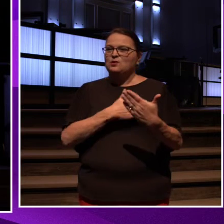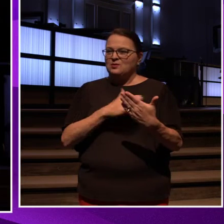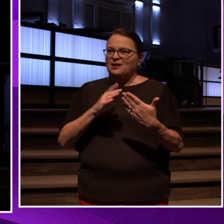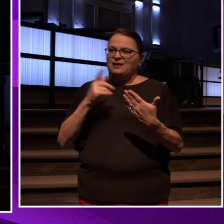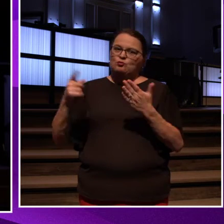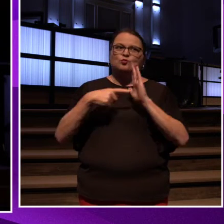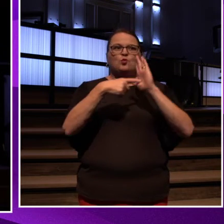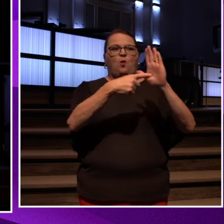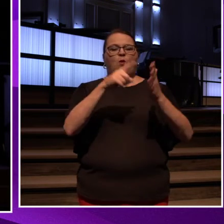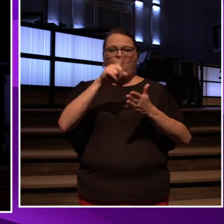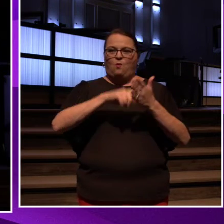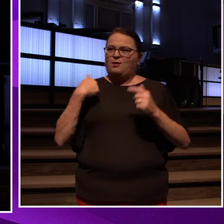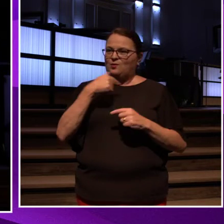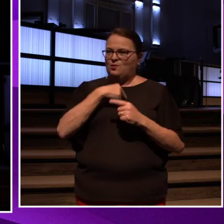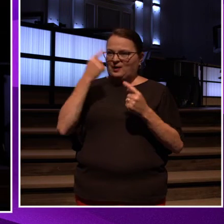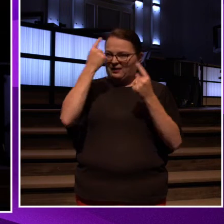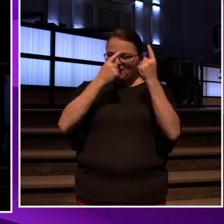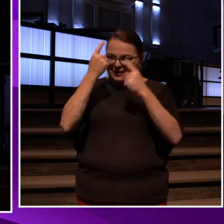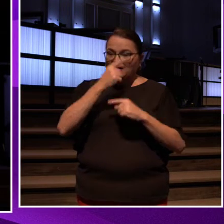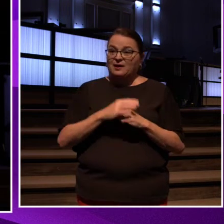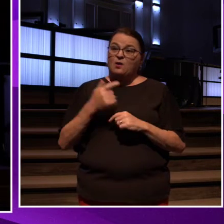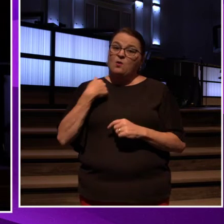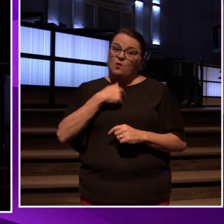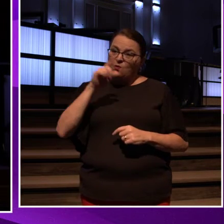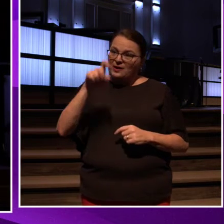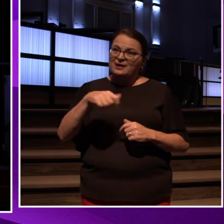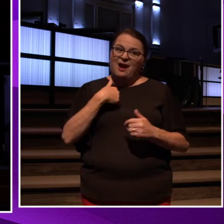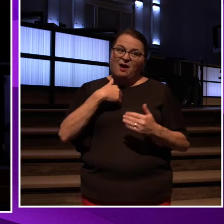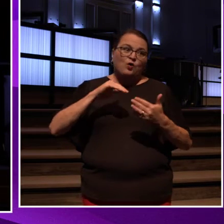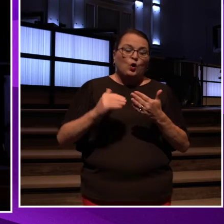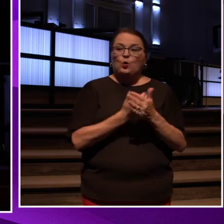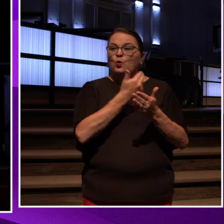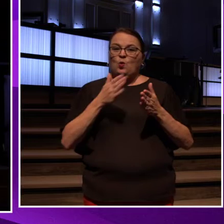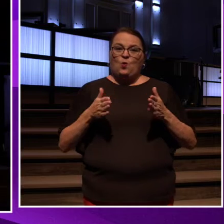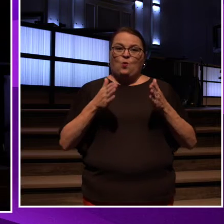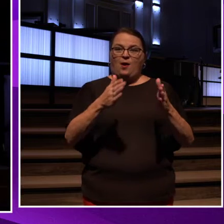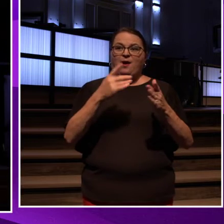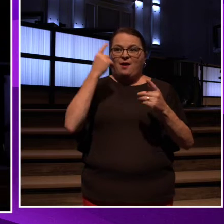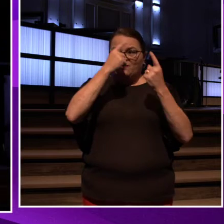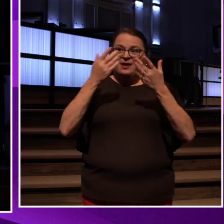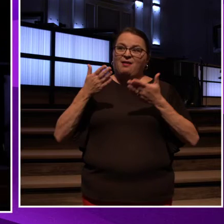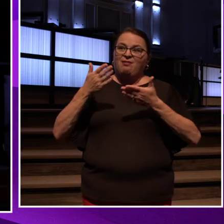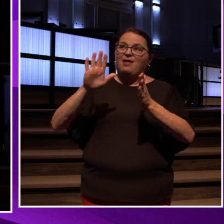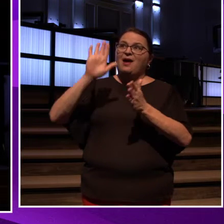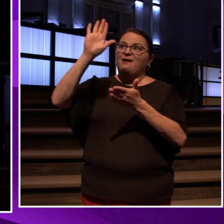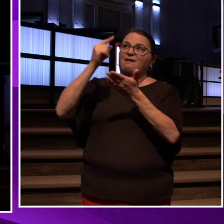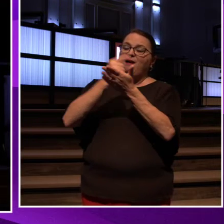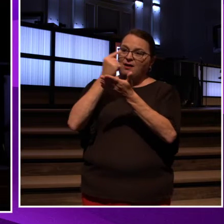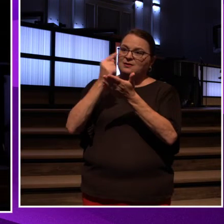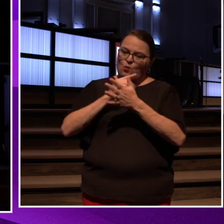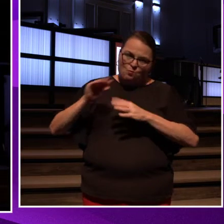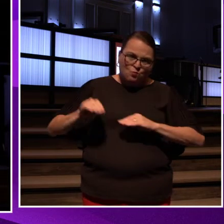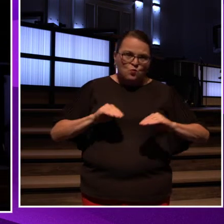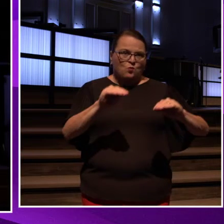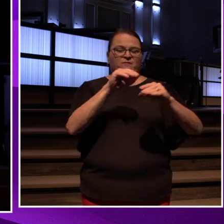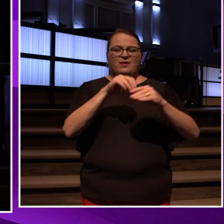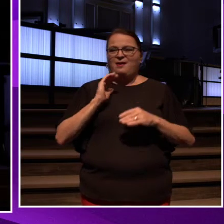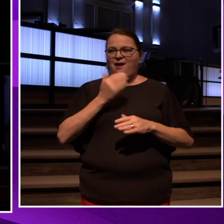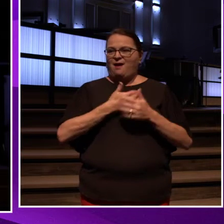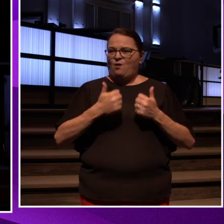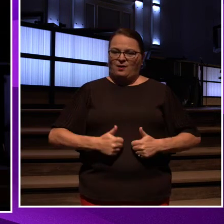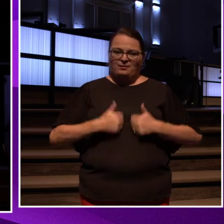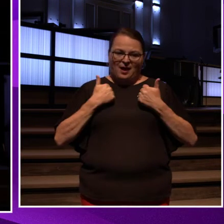thinking. And we got to have a new way of thinking if we're going to let the gospel be on the move in our lives. We got to